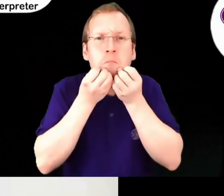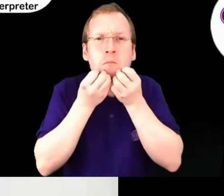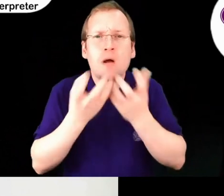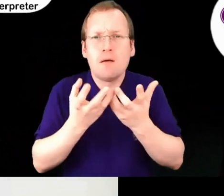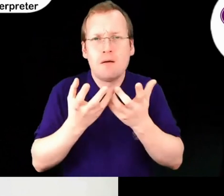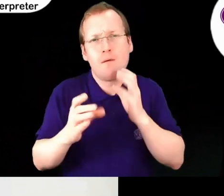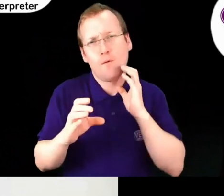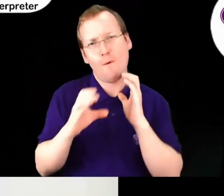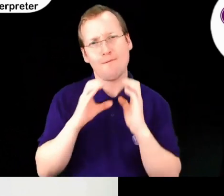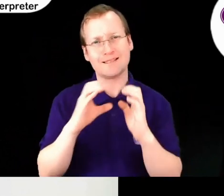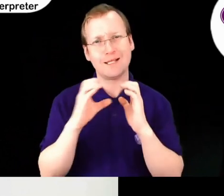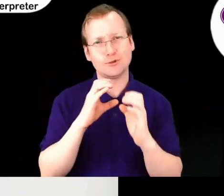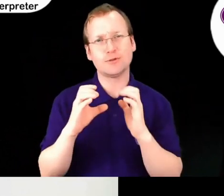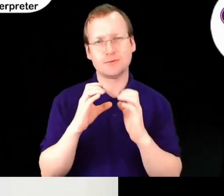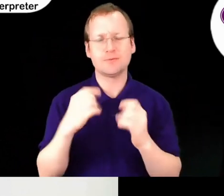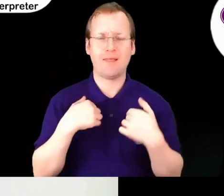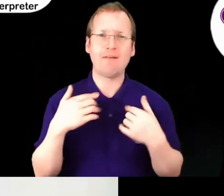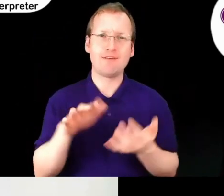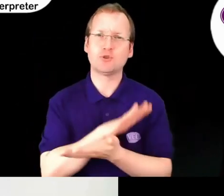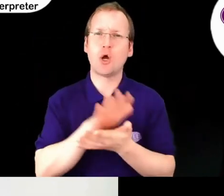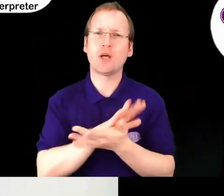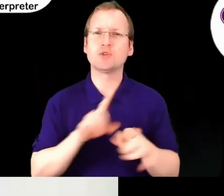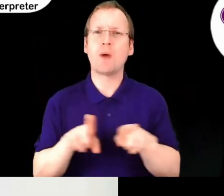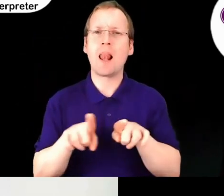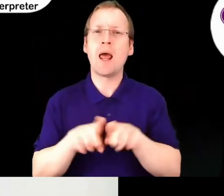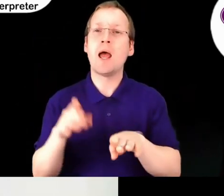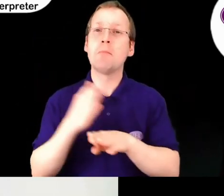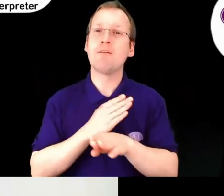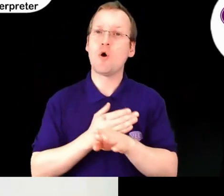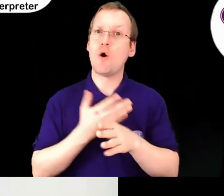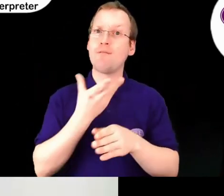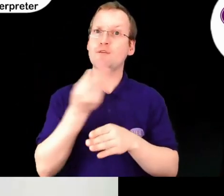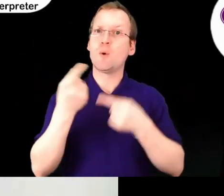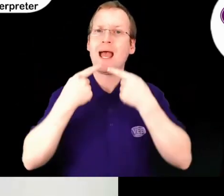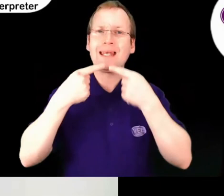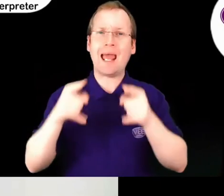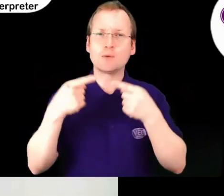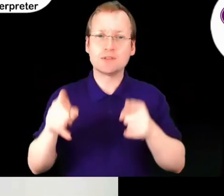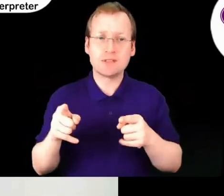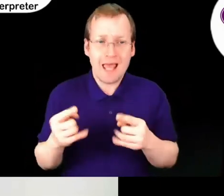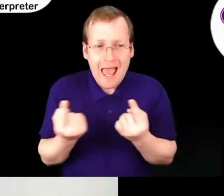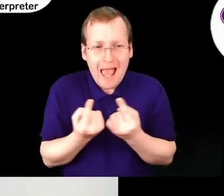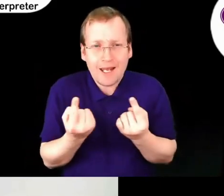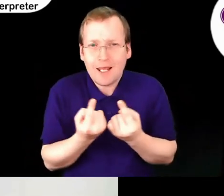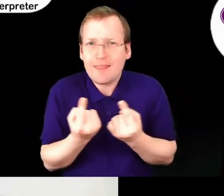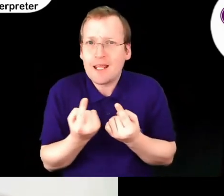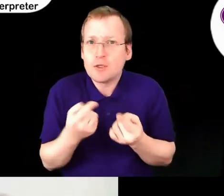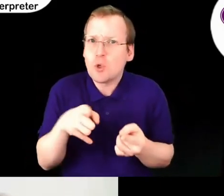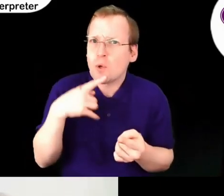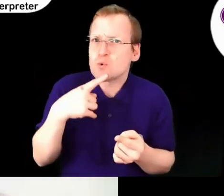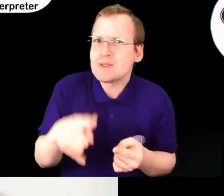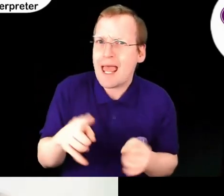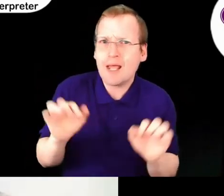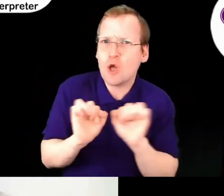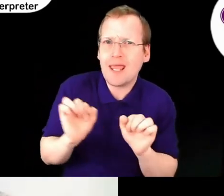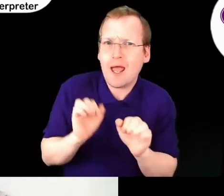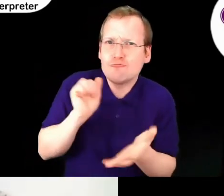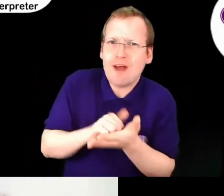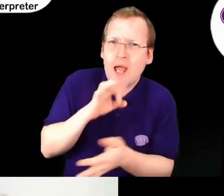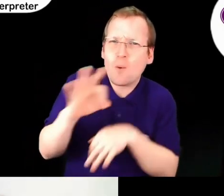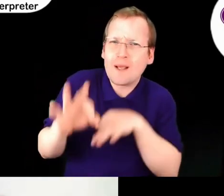which I've truly enjoyed as well. Before I do a few announcements, is there anything that you want to say that I've not asked the right question for